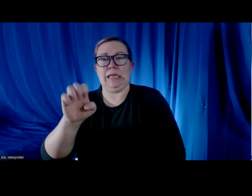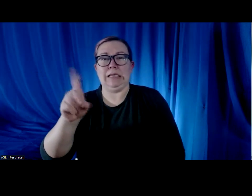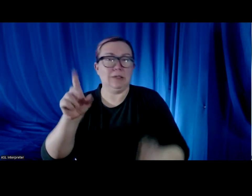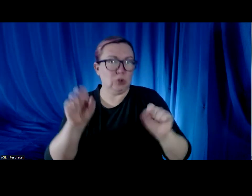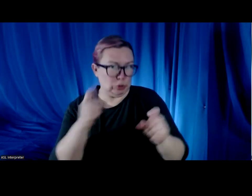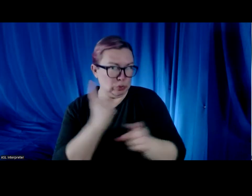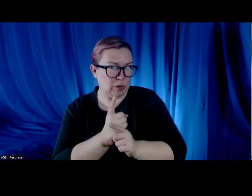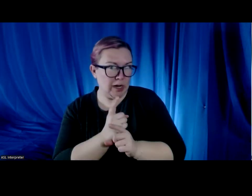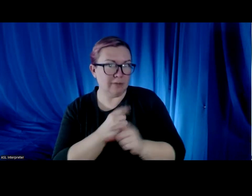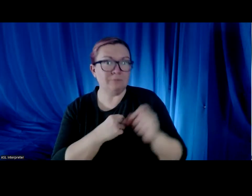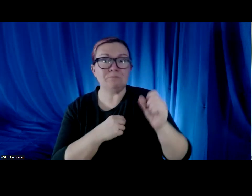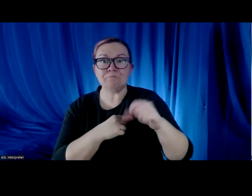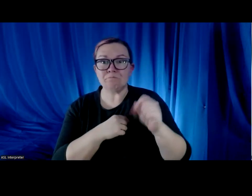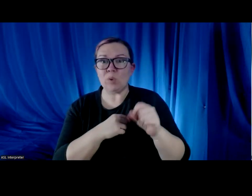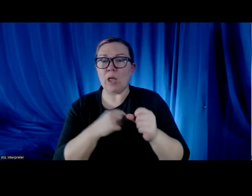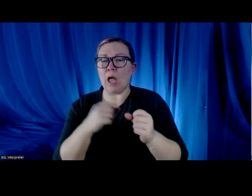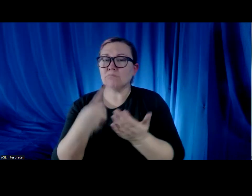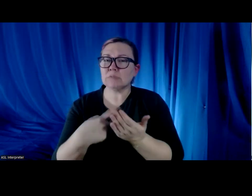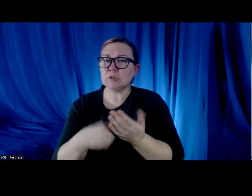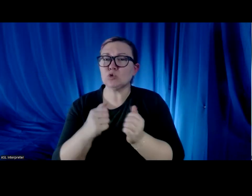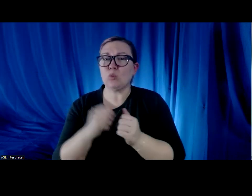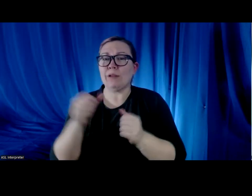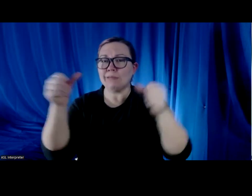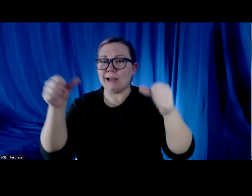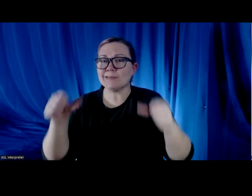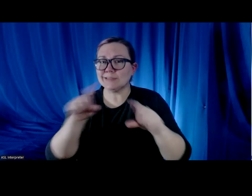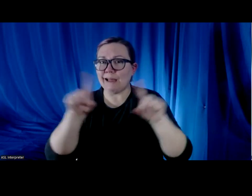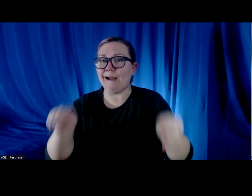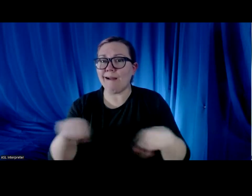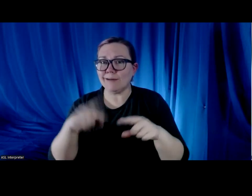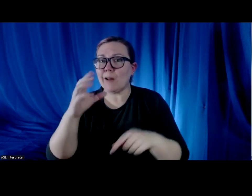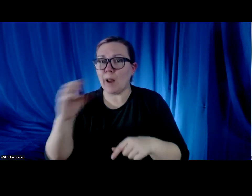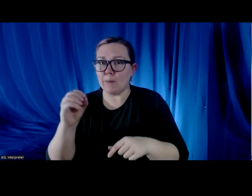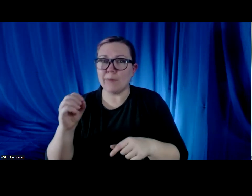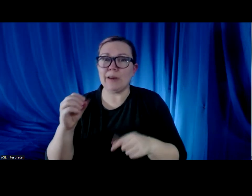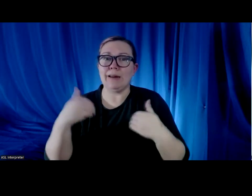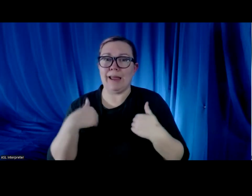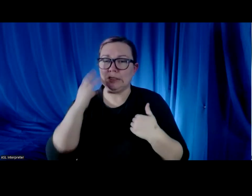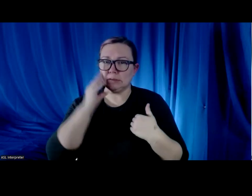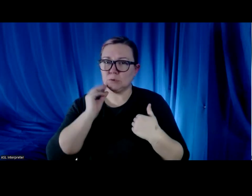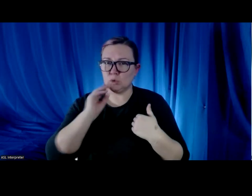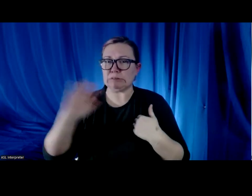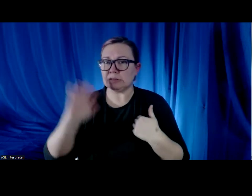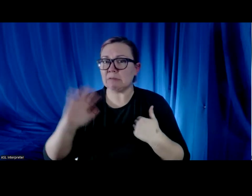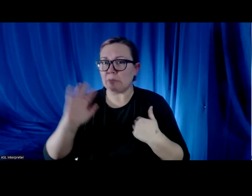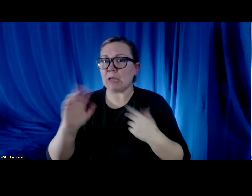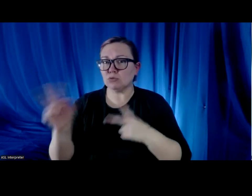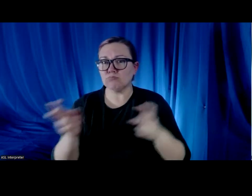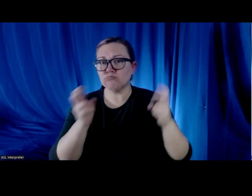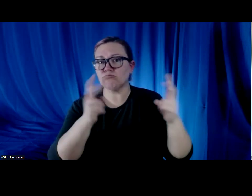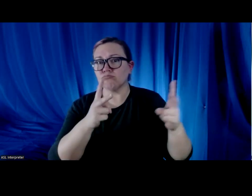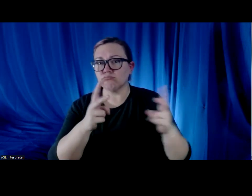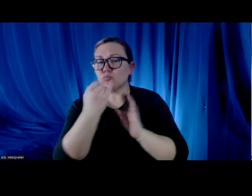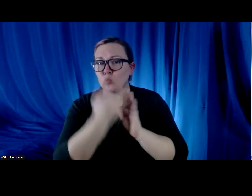Yeah, and speaking with the sign company and having some past experience with reproduction processes, um,